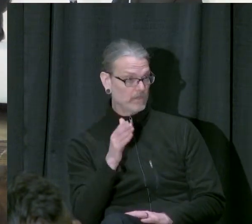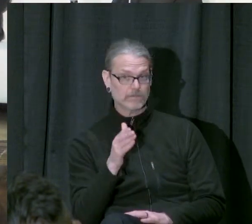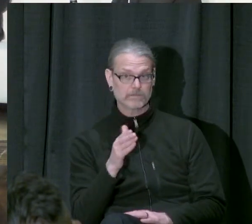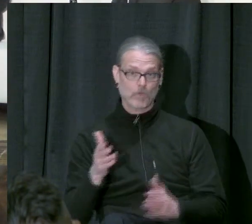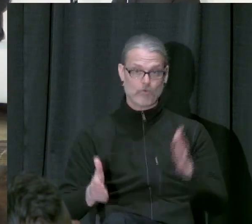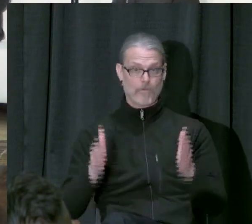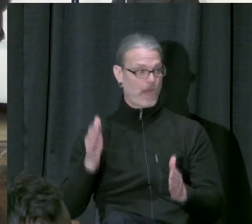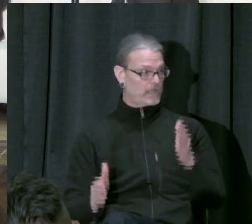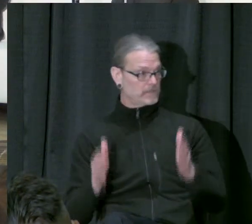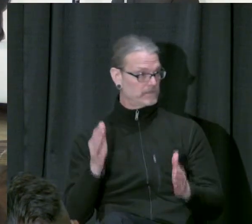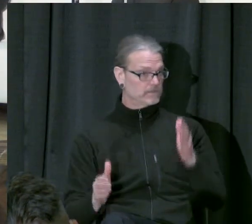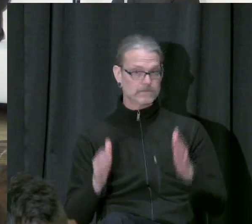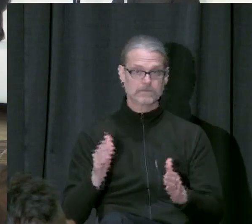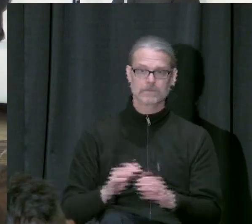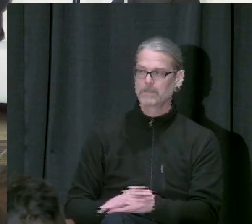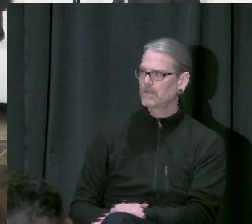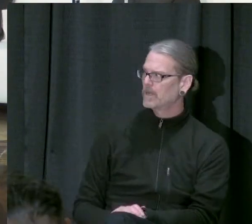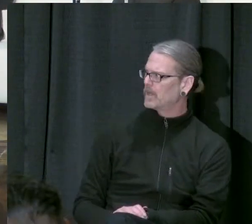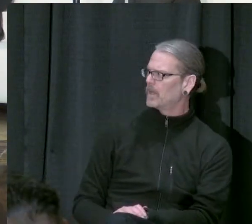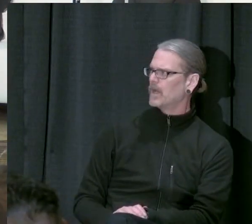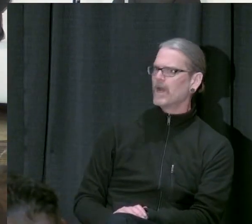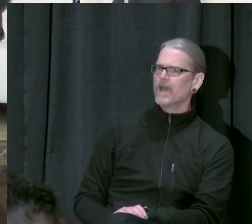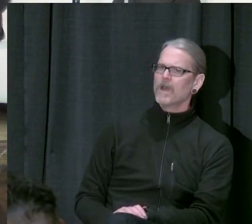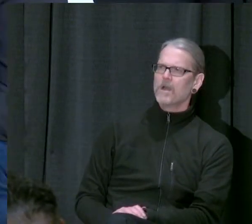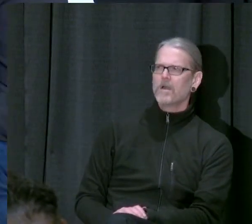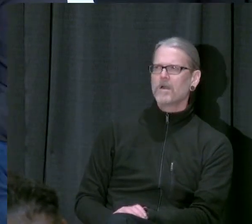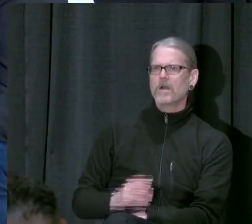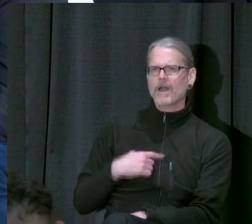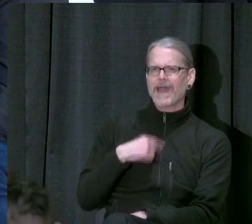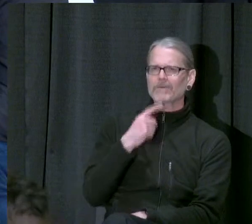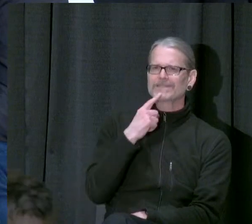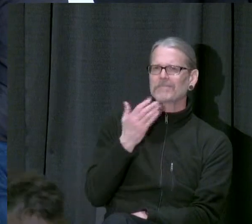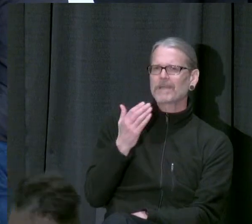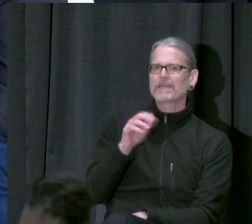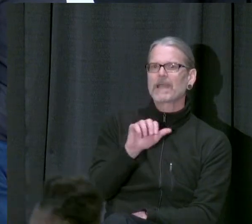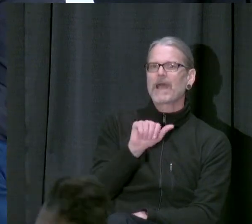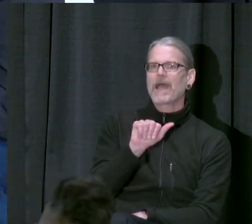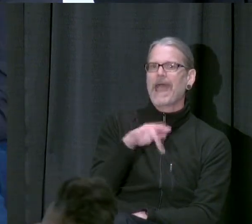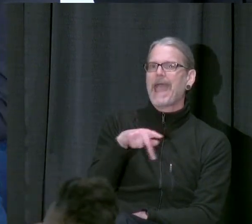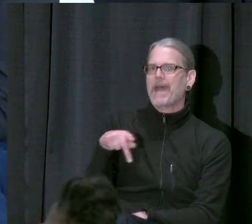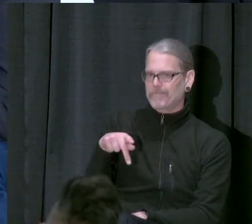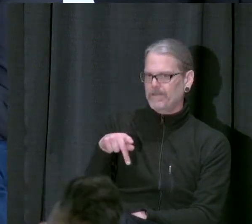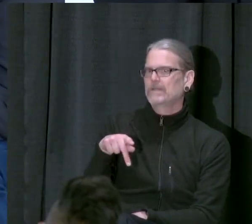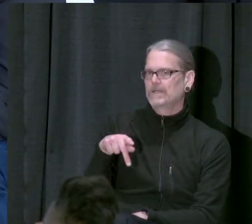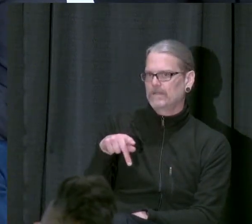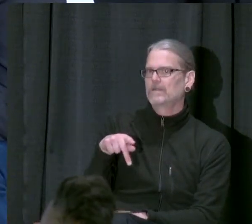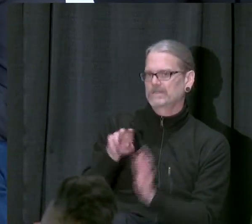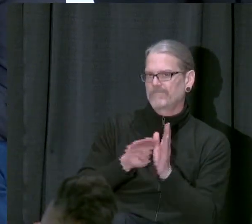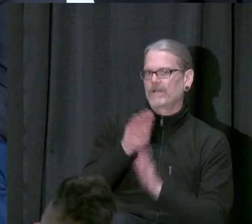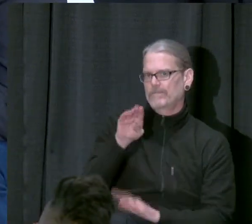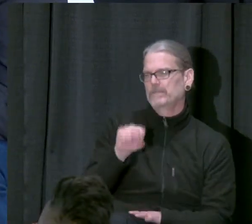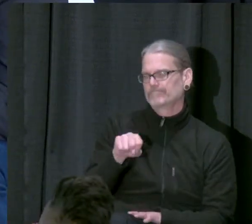Robotics? I would say more along the line of like app development. Mm-hmm. We did,